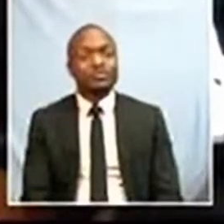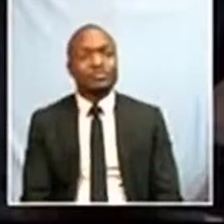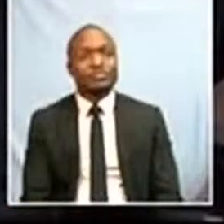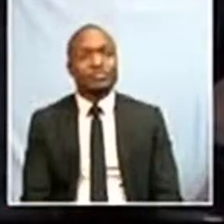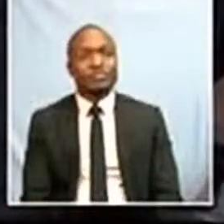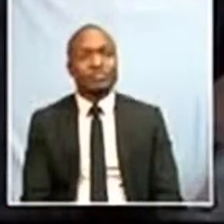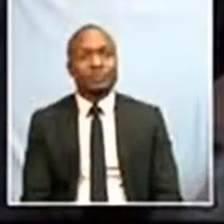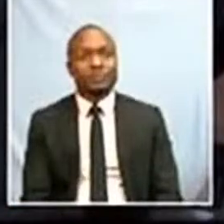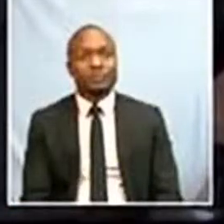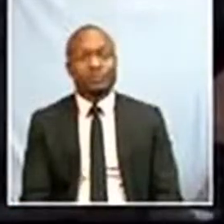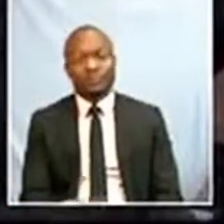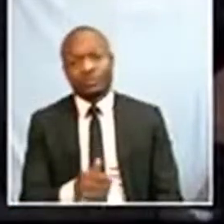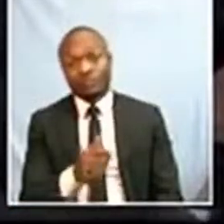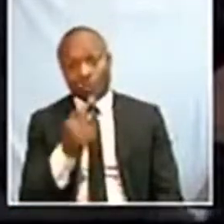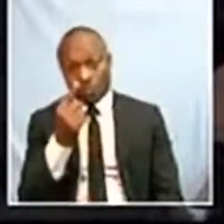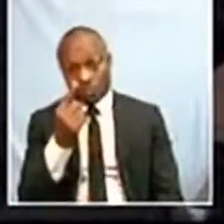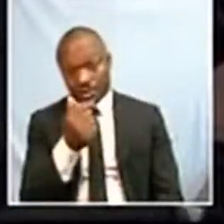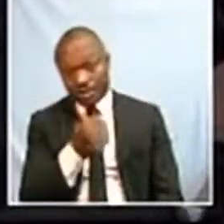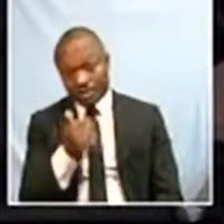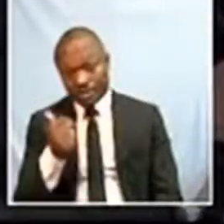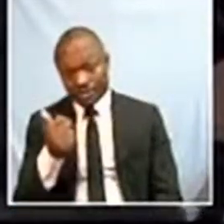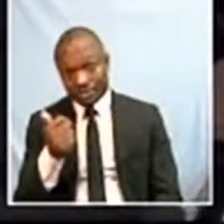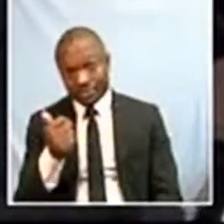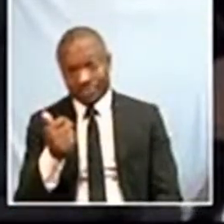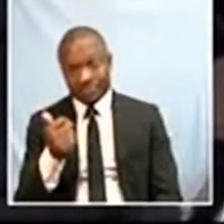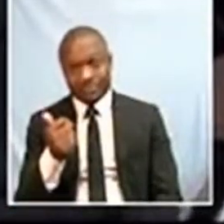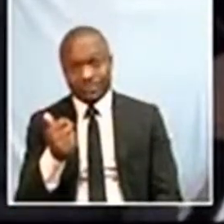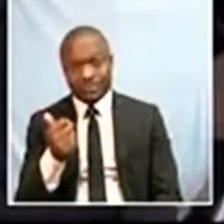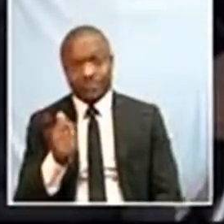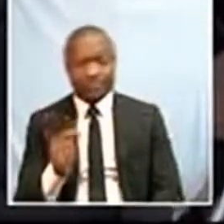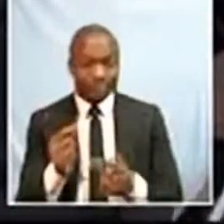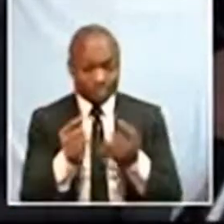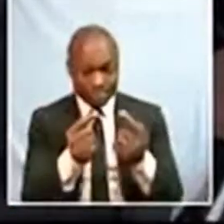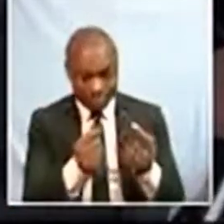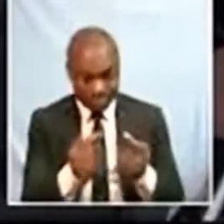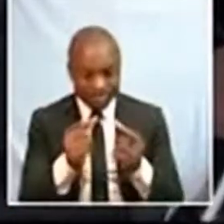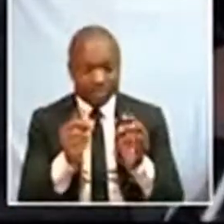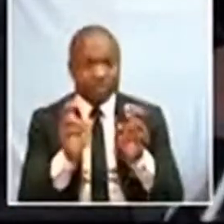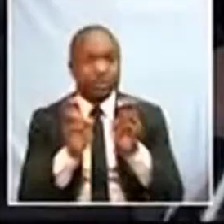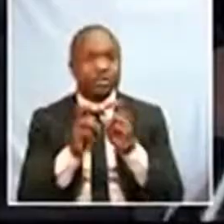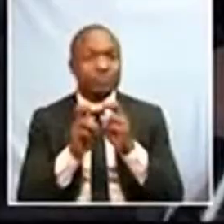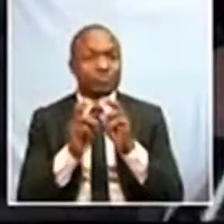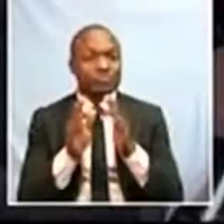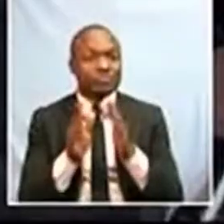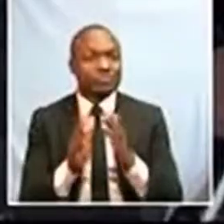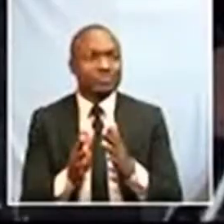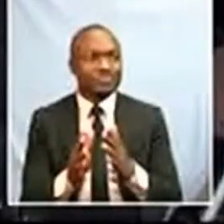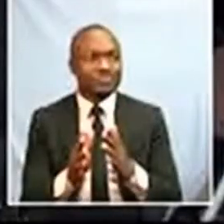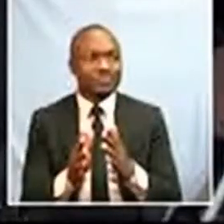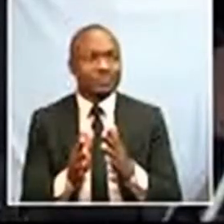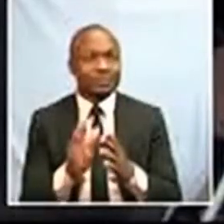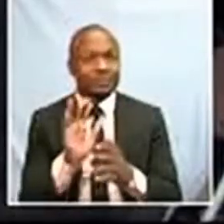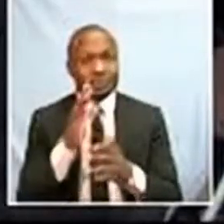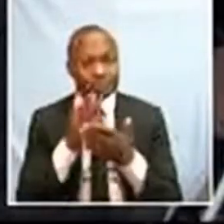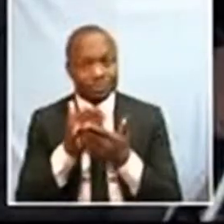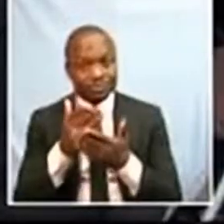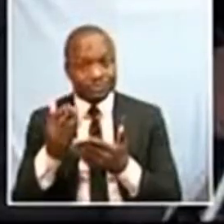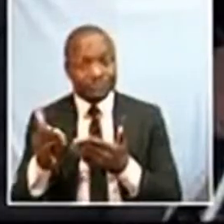There's one other peculiar situation with contractors in and your